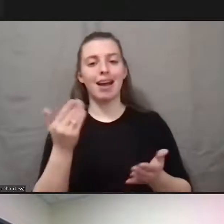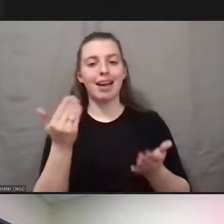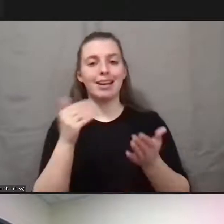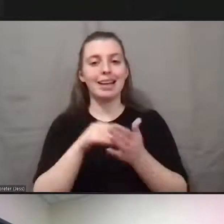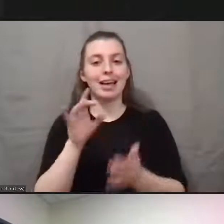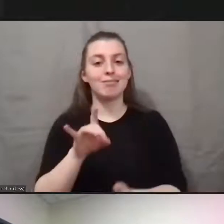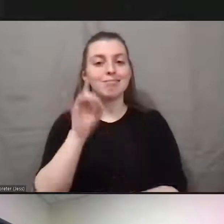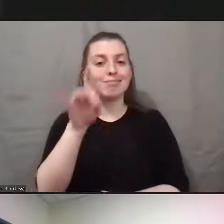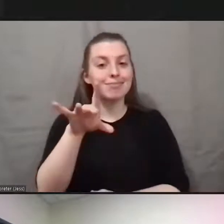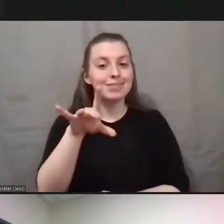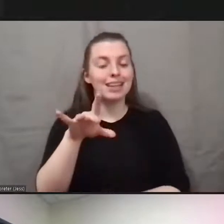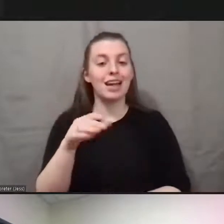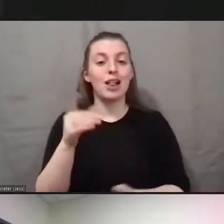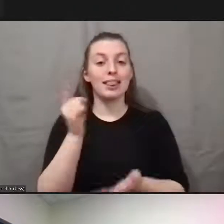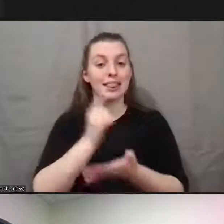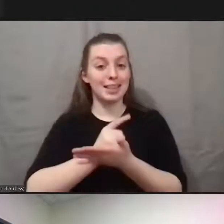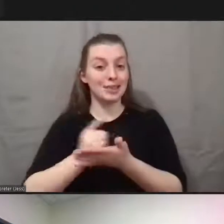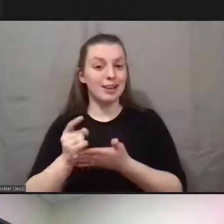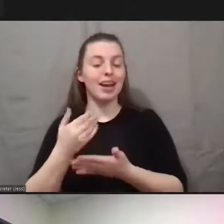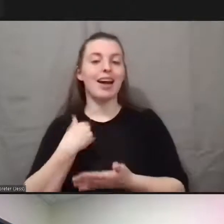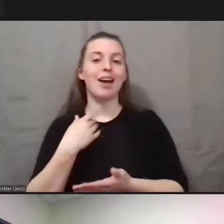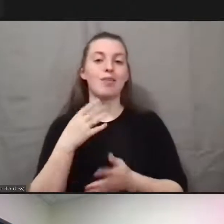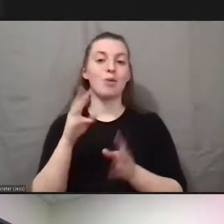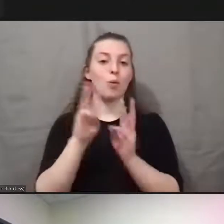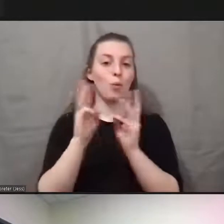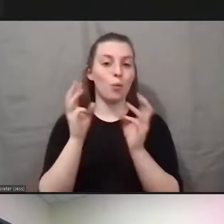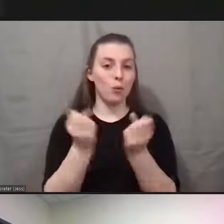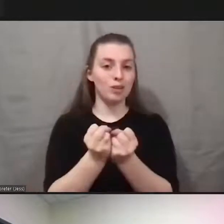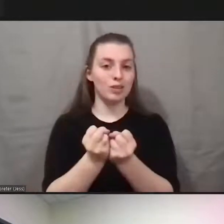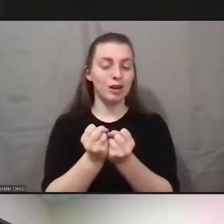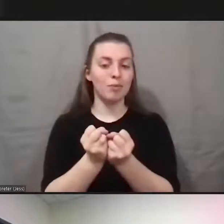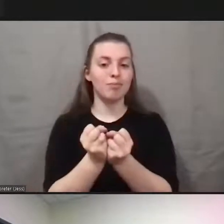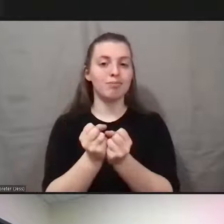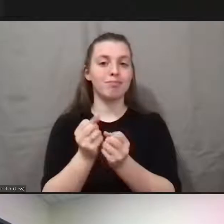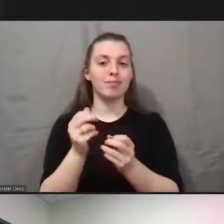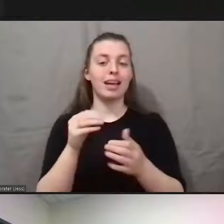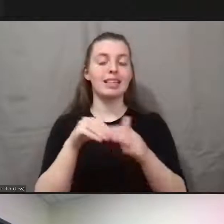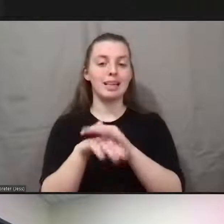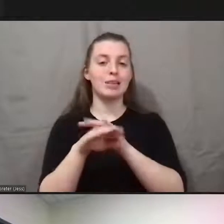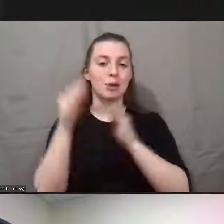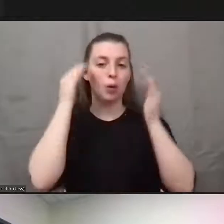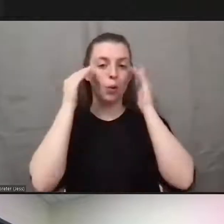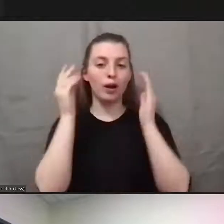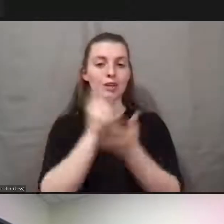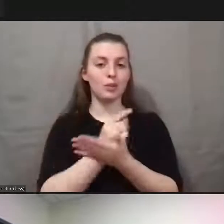all week long for National Accessibility Week. And you can find them. I'll put them in the chat at